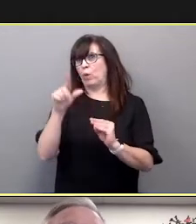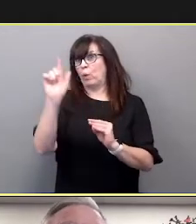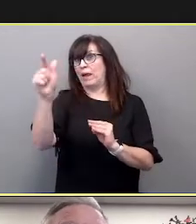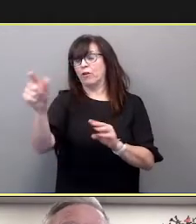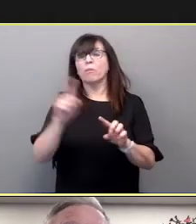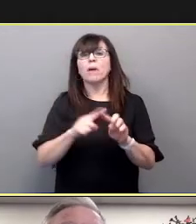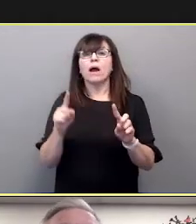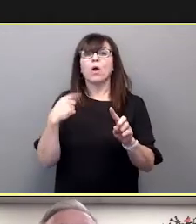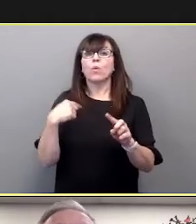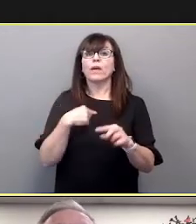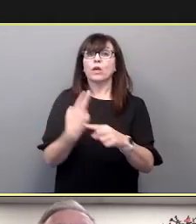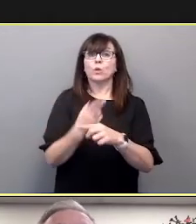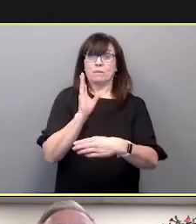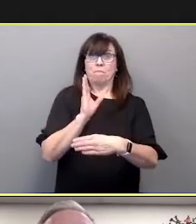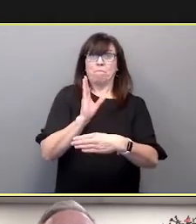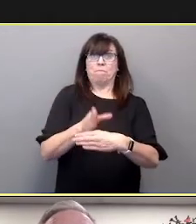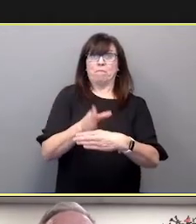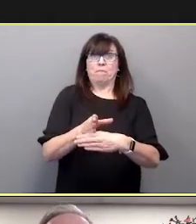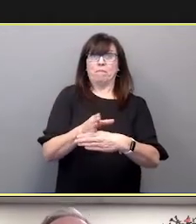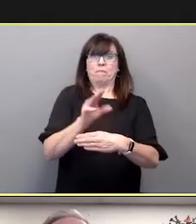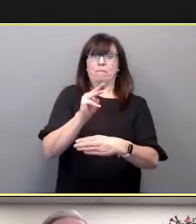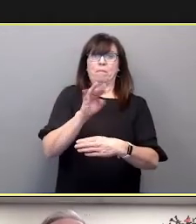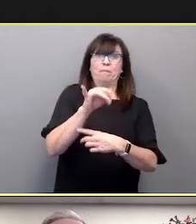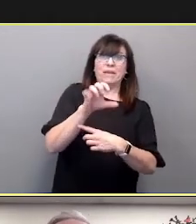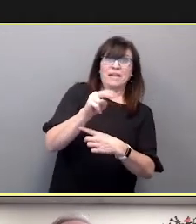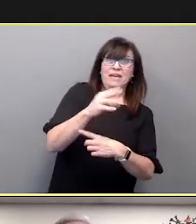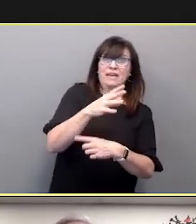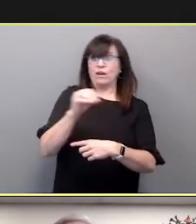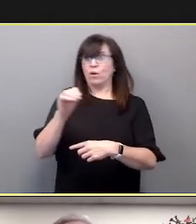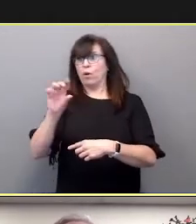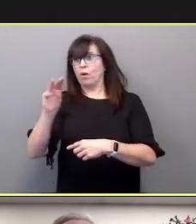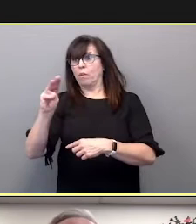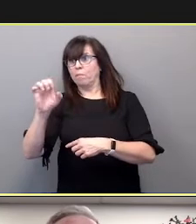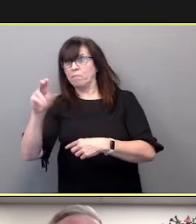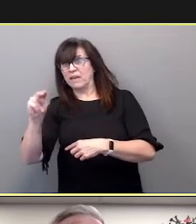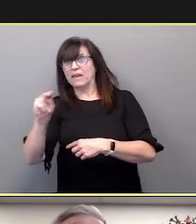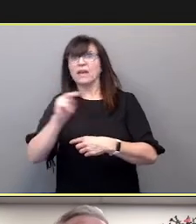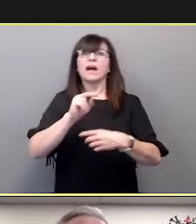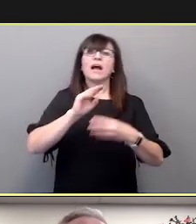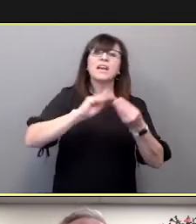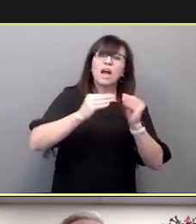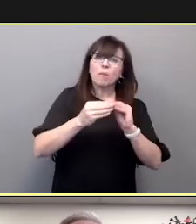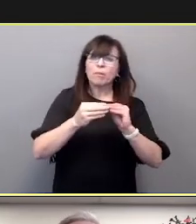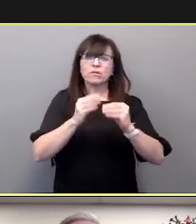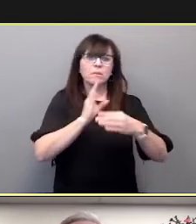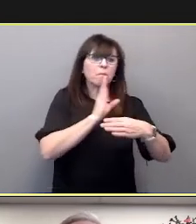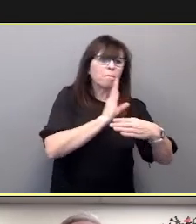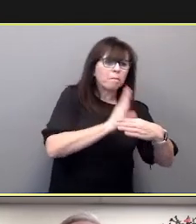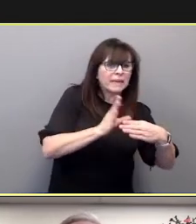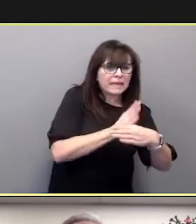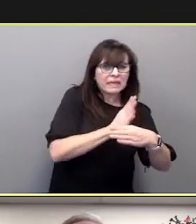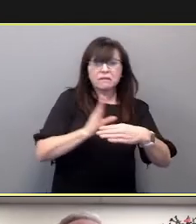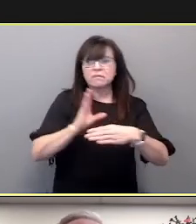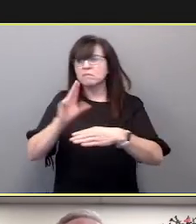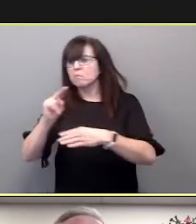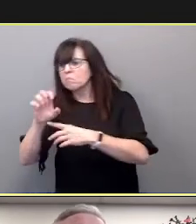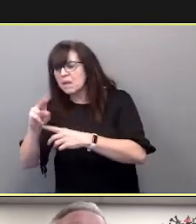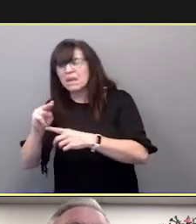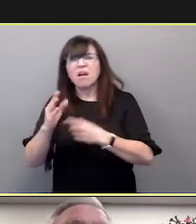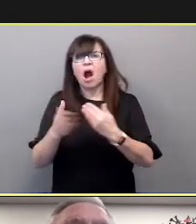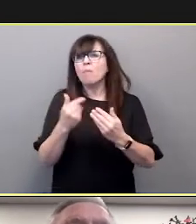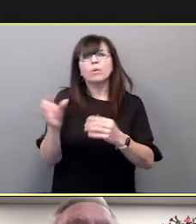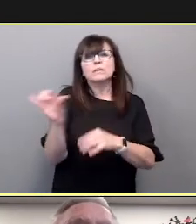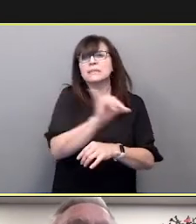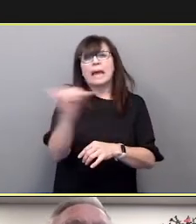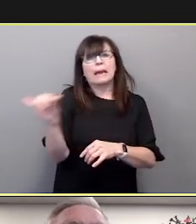use median and when we use mean, the numbers in the mean are almost identical to the ones